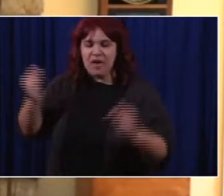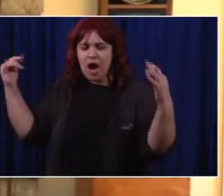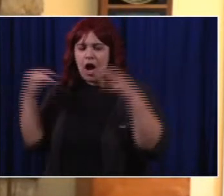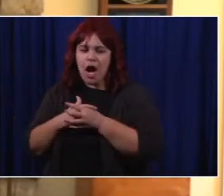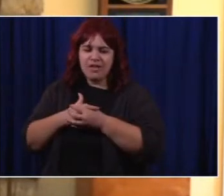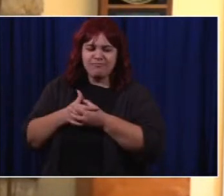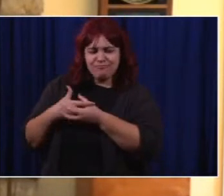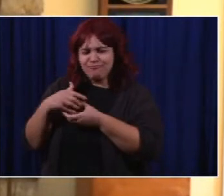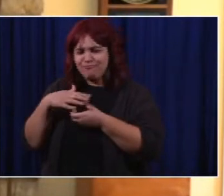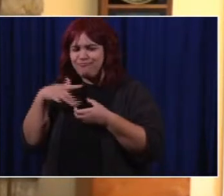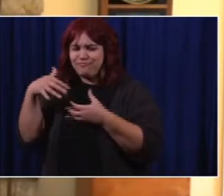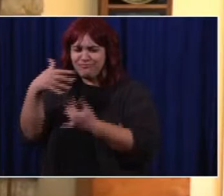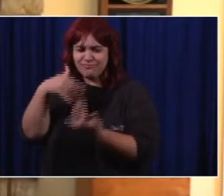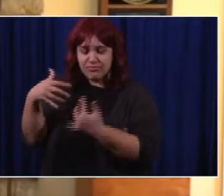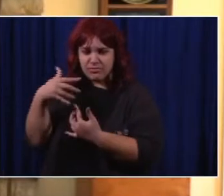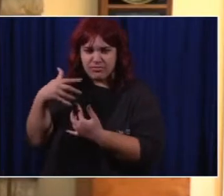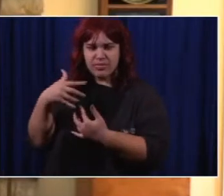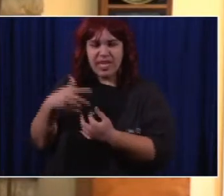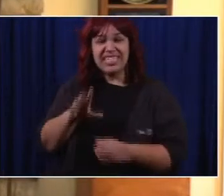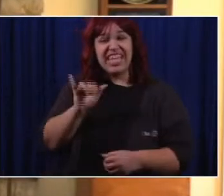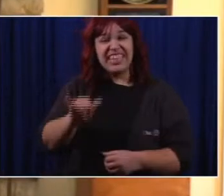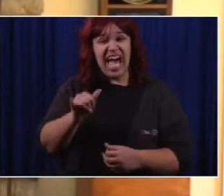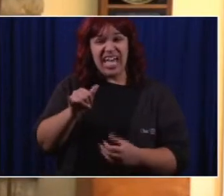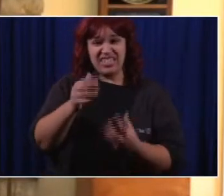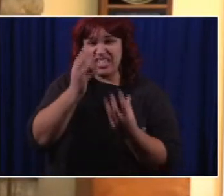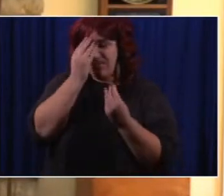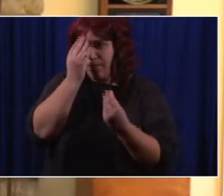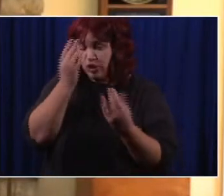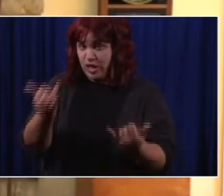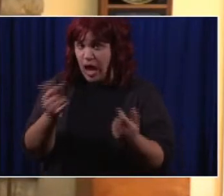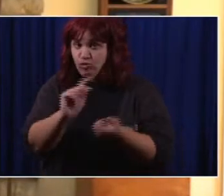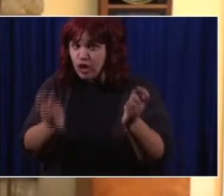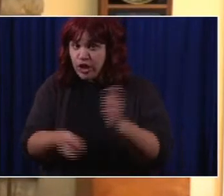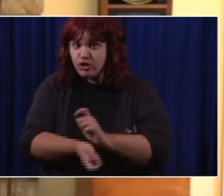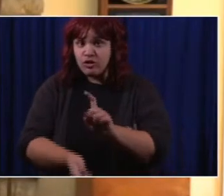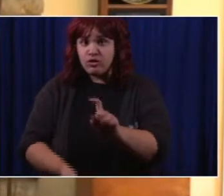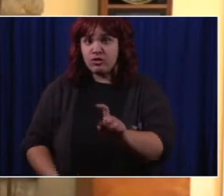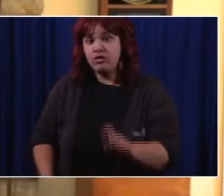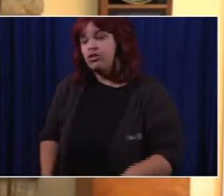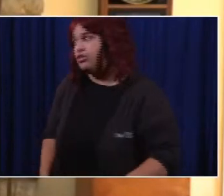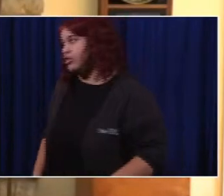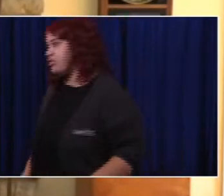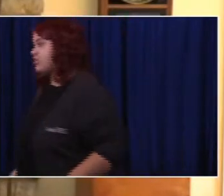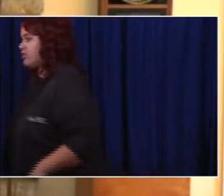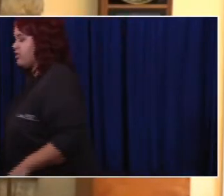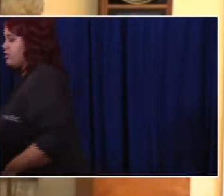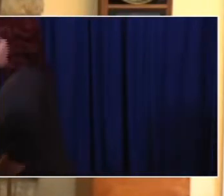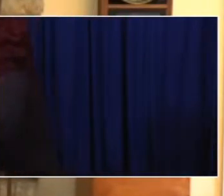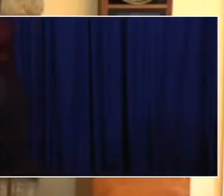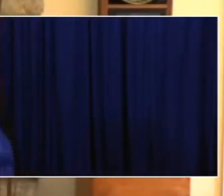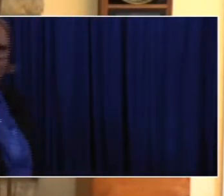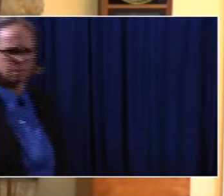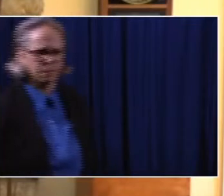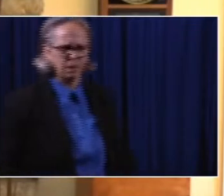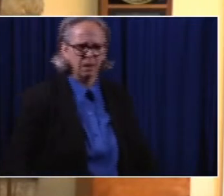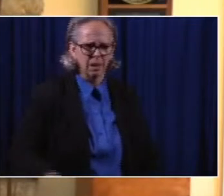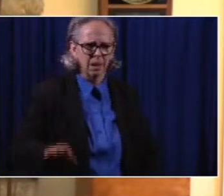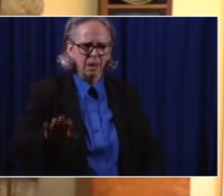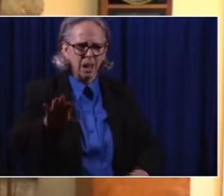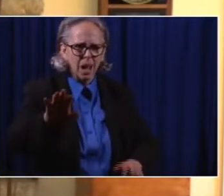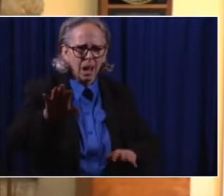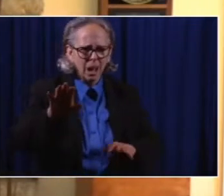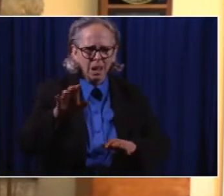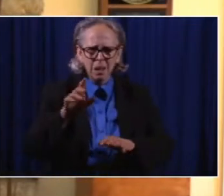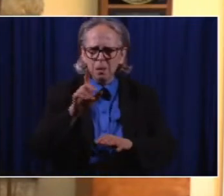closure decision on? Okay, I don't think I ever said that it was not spreading at bars and restaurants. What